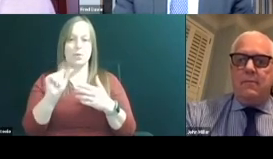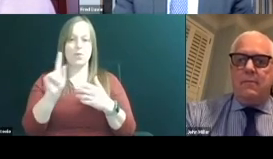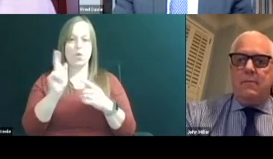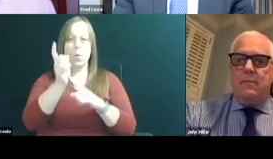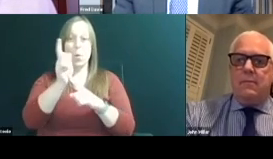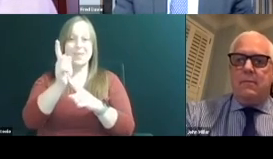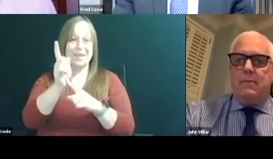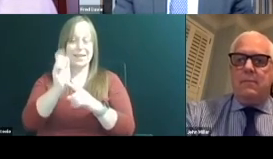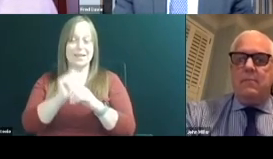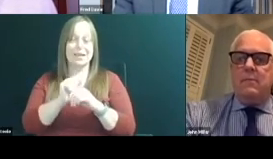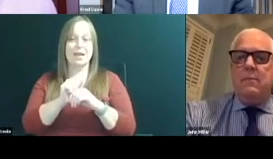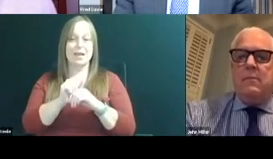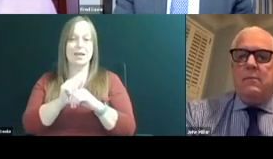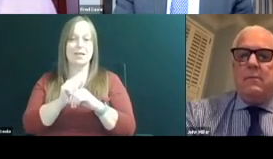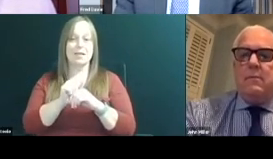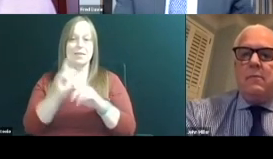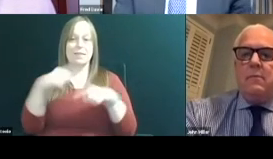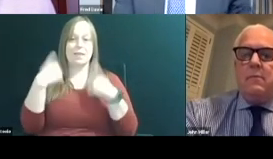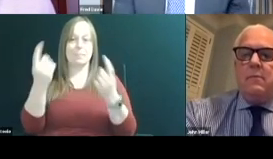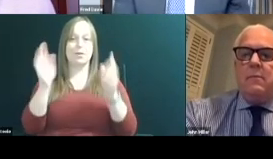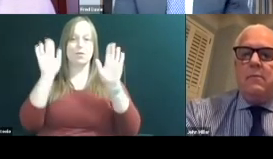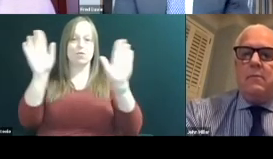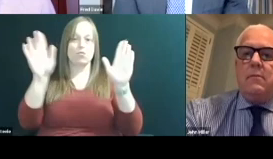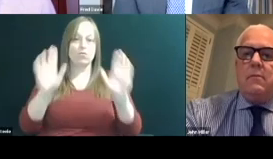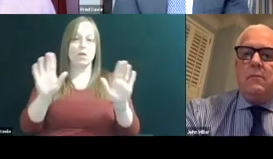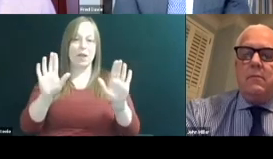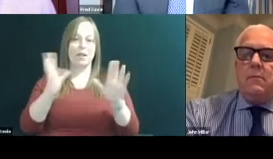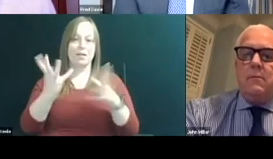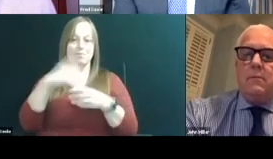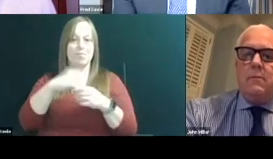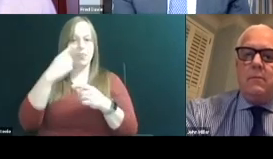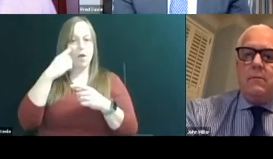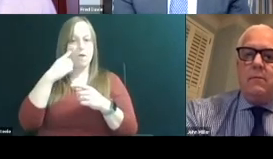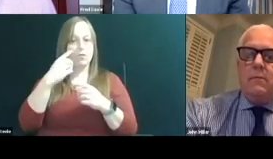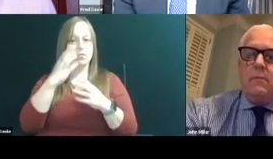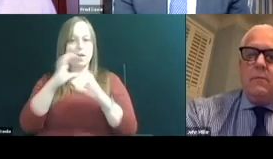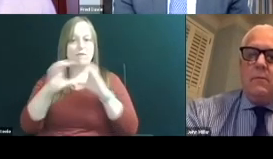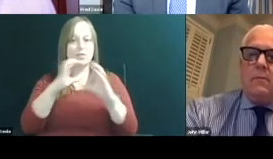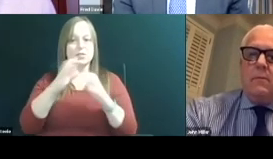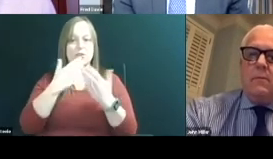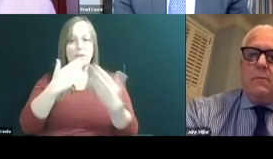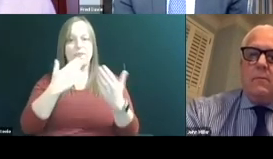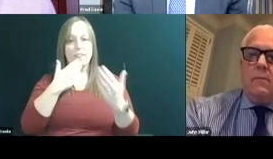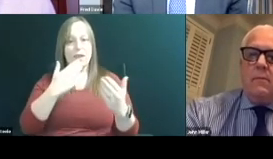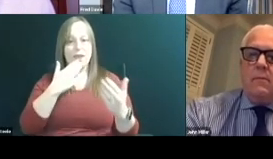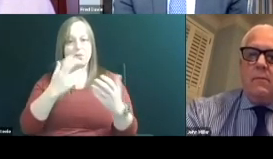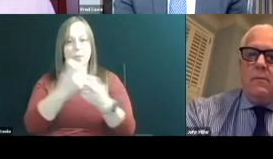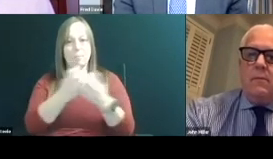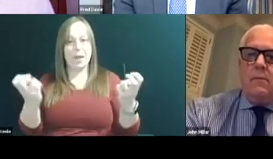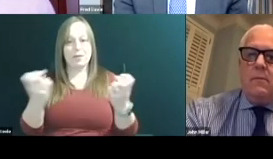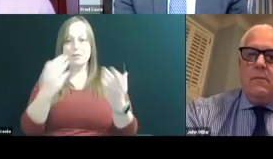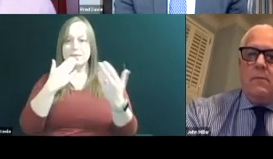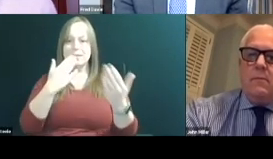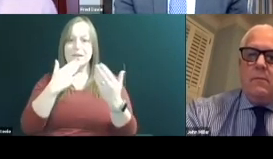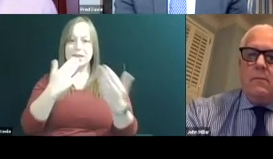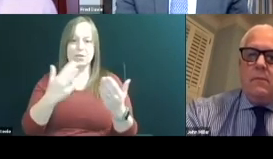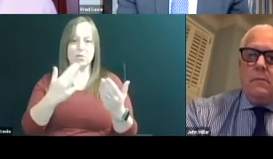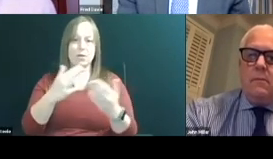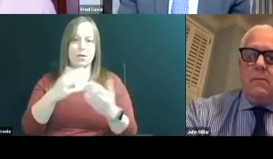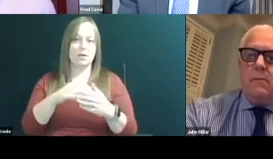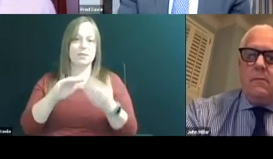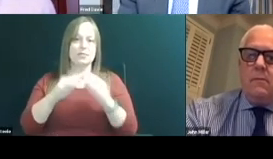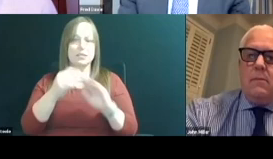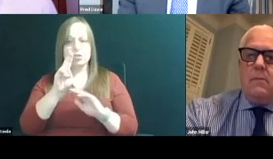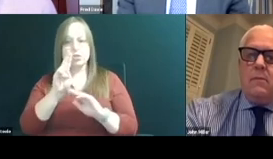one second. This has been such a great and thoughtful conversation. And thank you to our great panelists. And thank you to